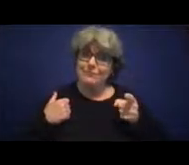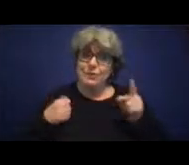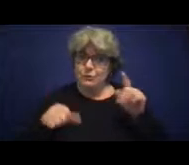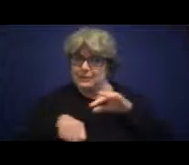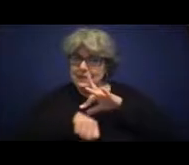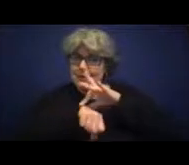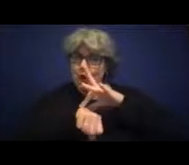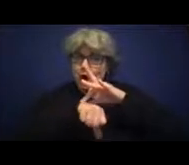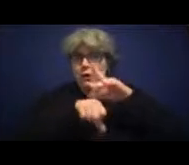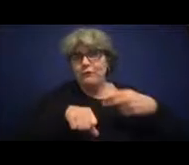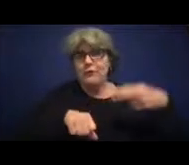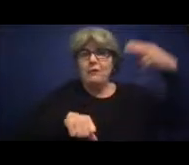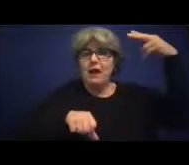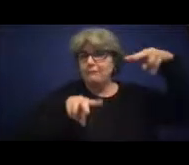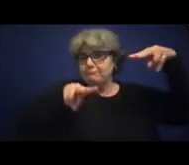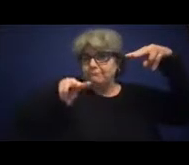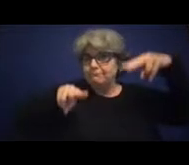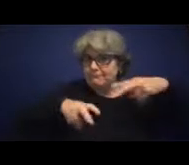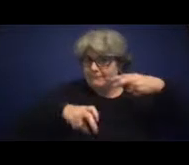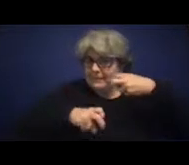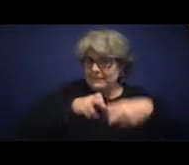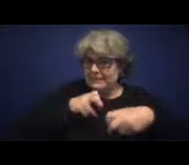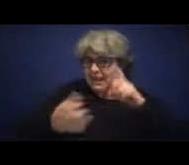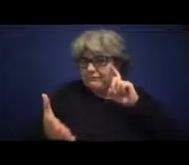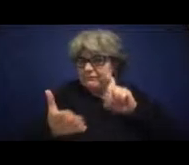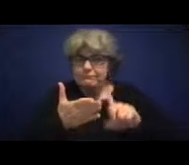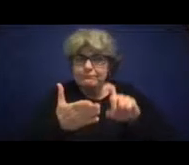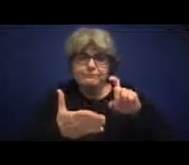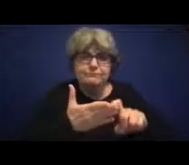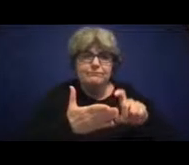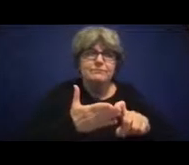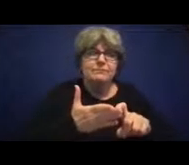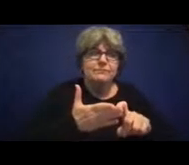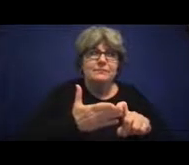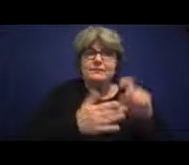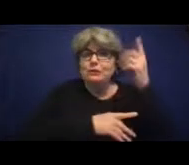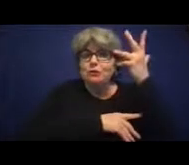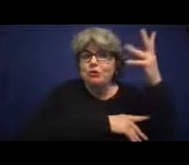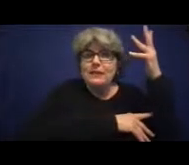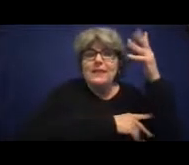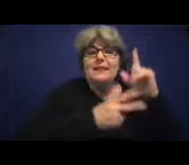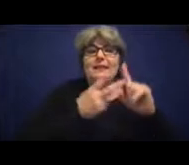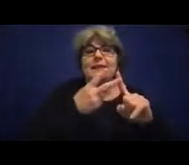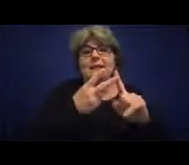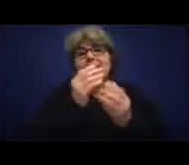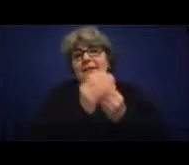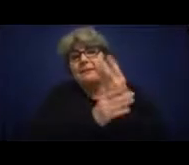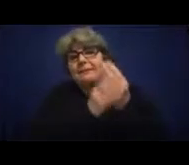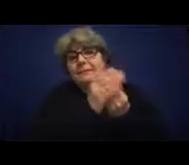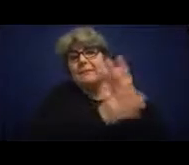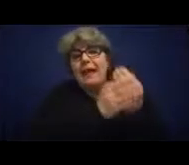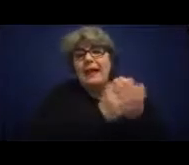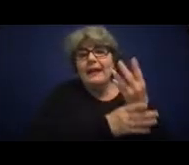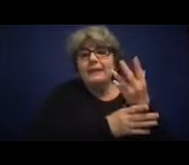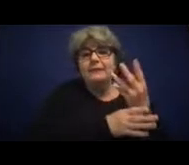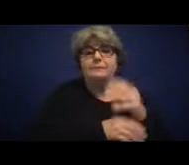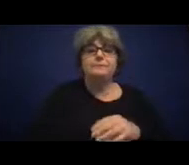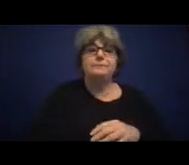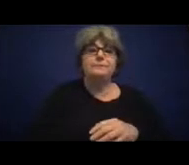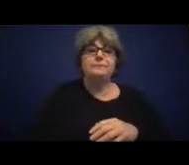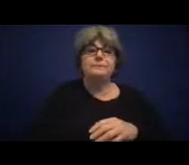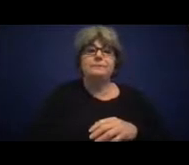from way high up, it's really hard to pick out individual trees and plant life. In this image on